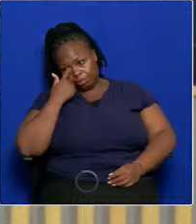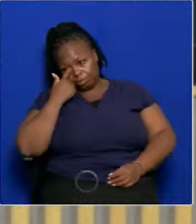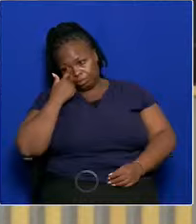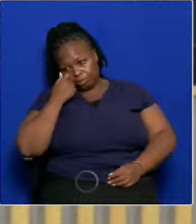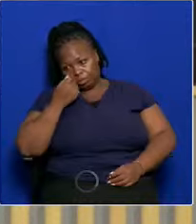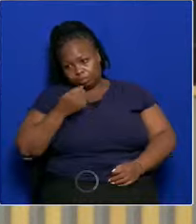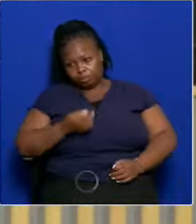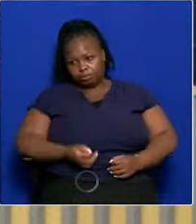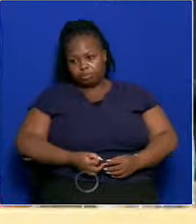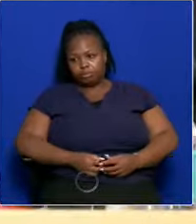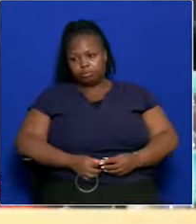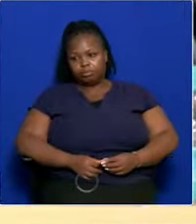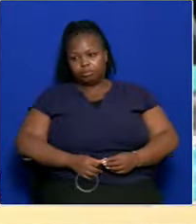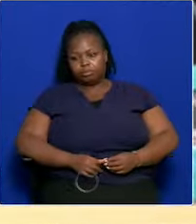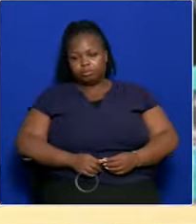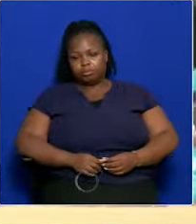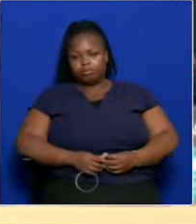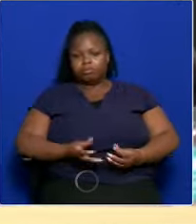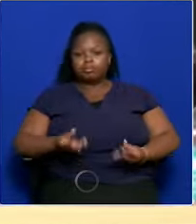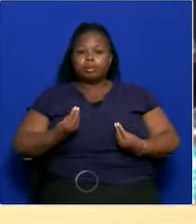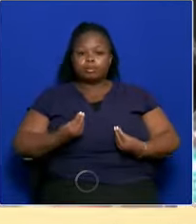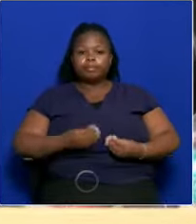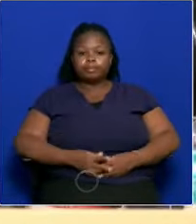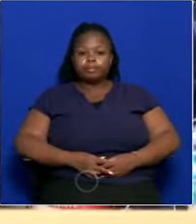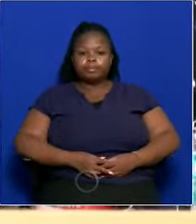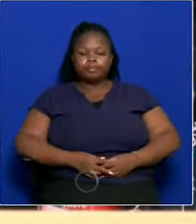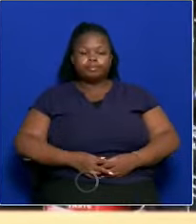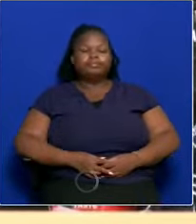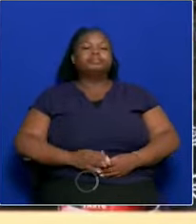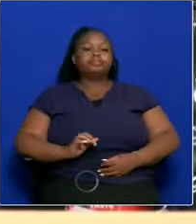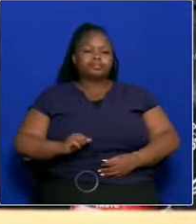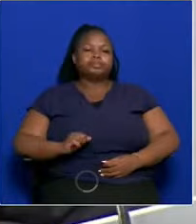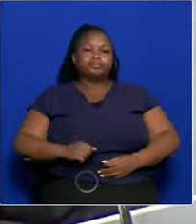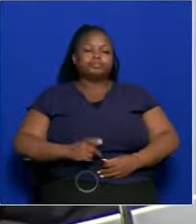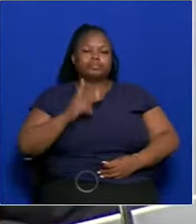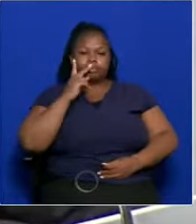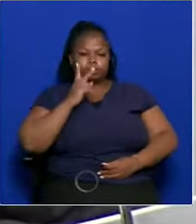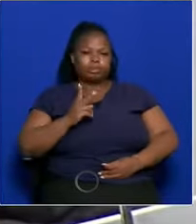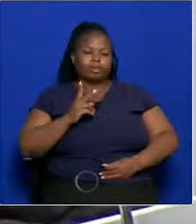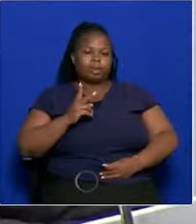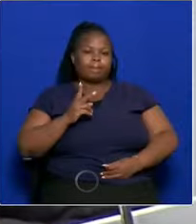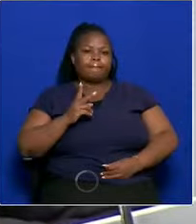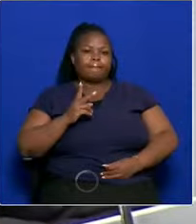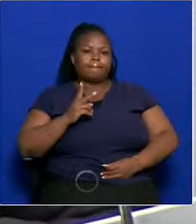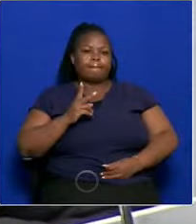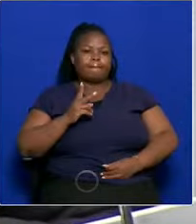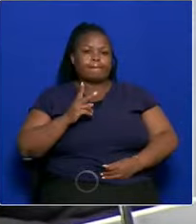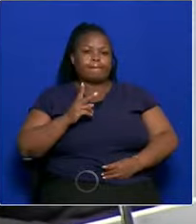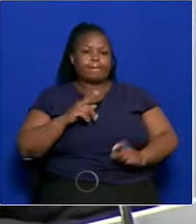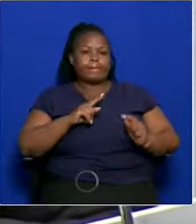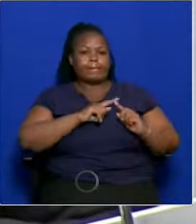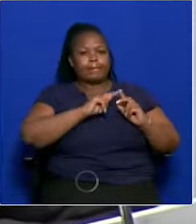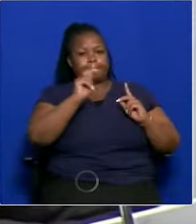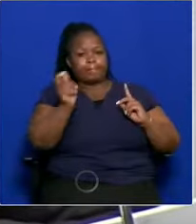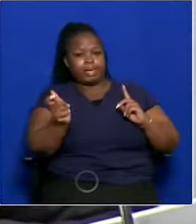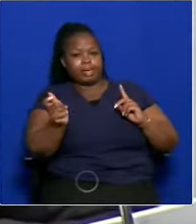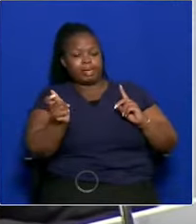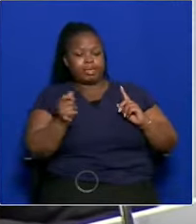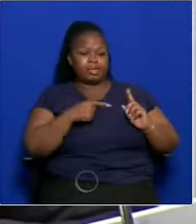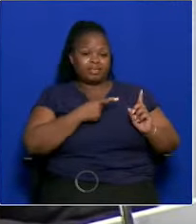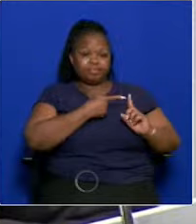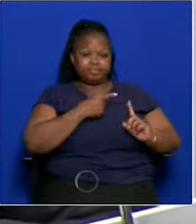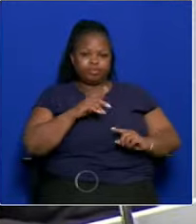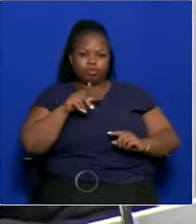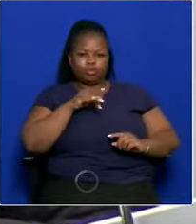Are you there, General? Yes. You'll see the transaction that Commissioner Kumalo is asking me to point